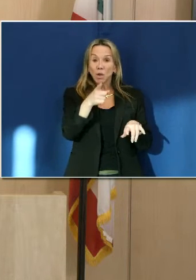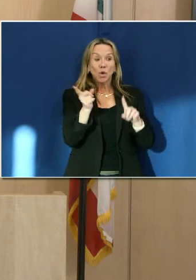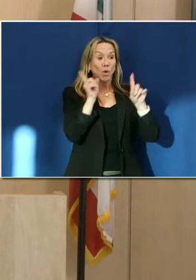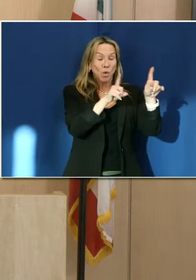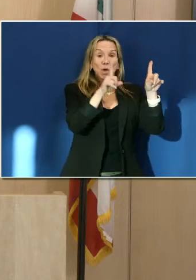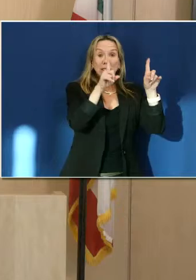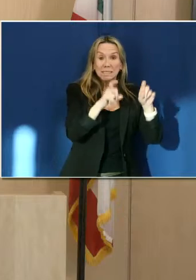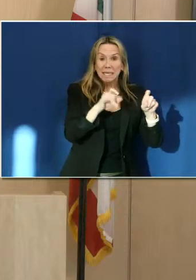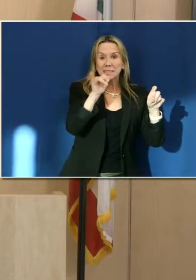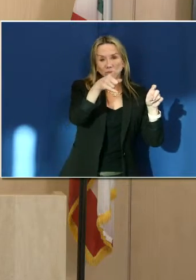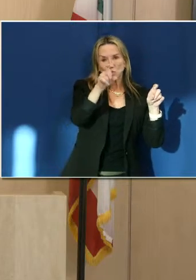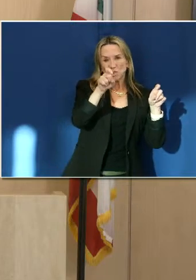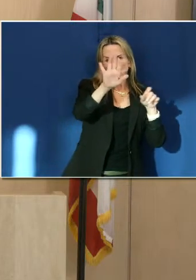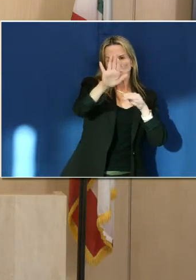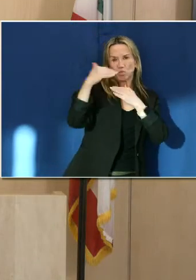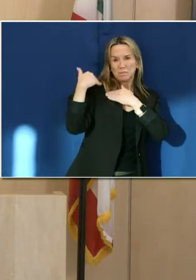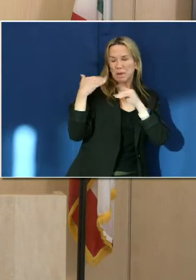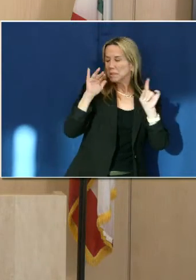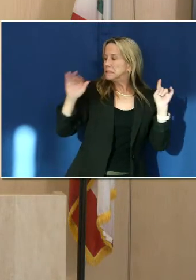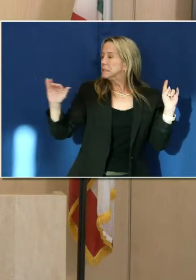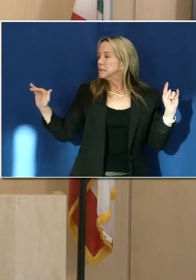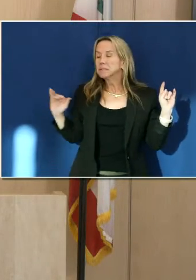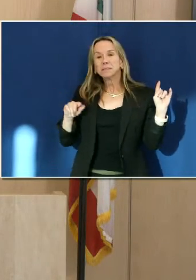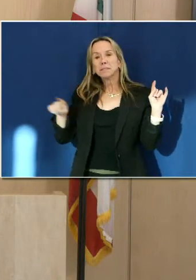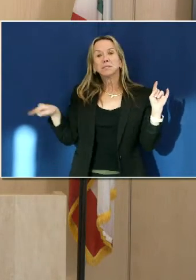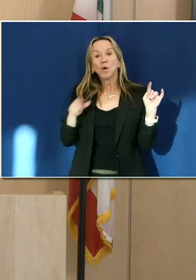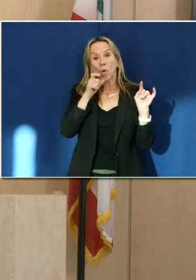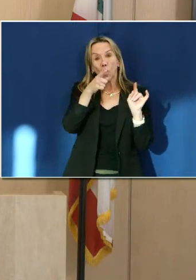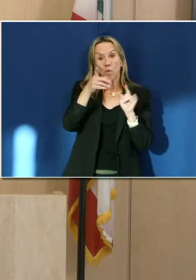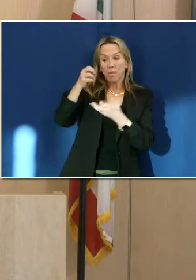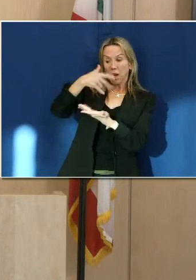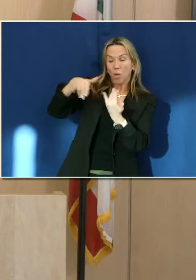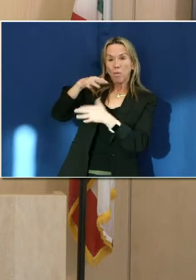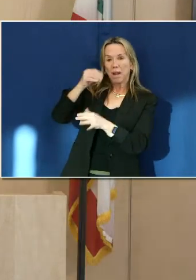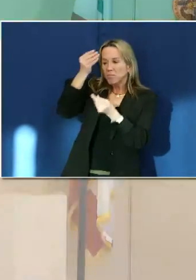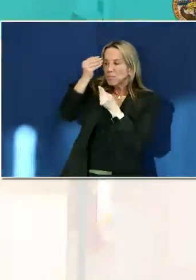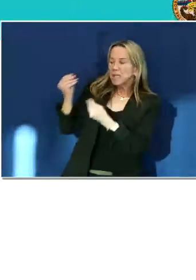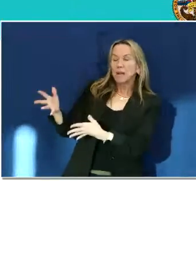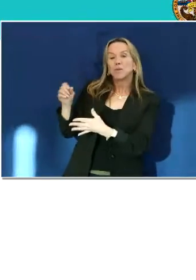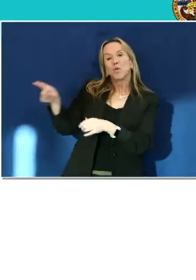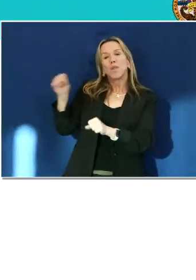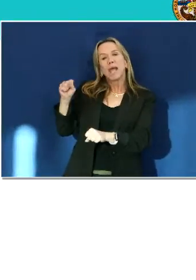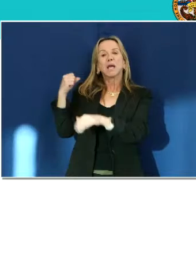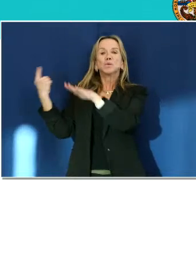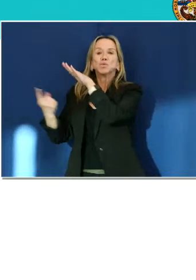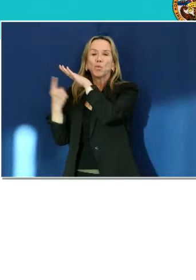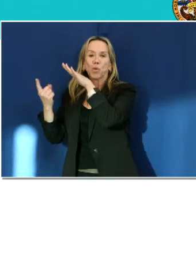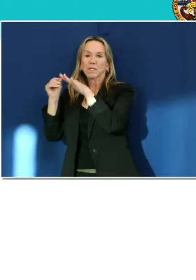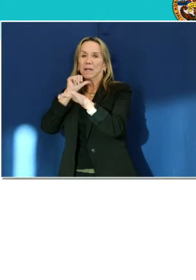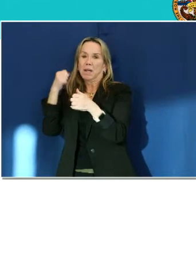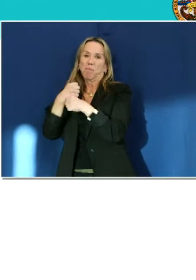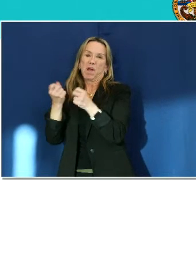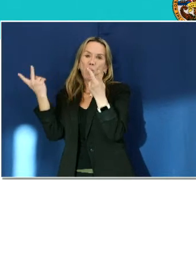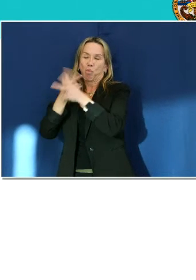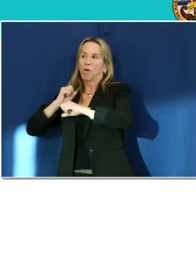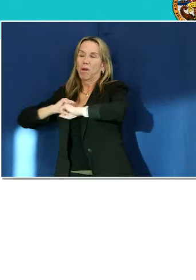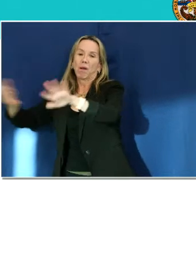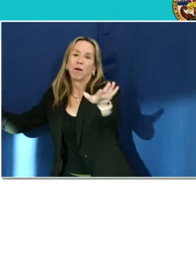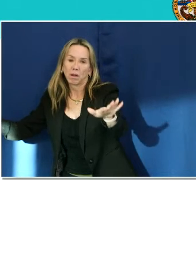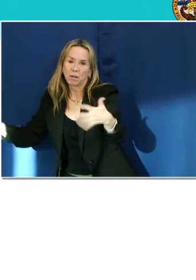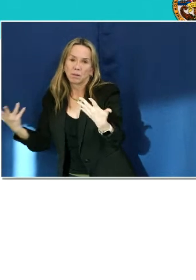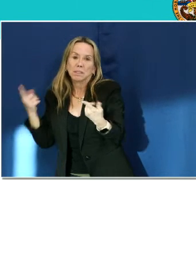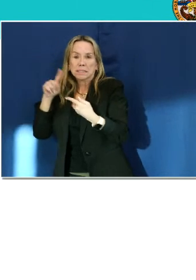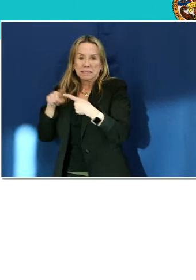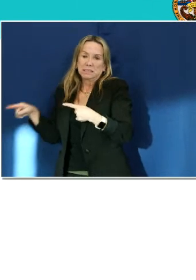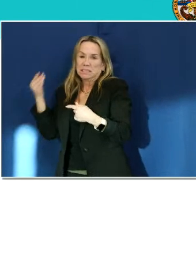you've exposed know so that they can be quarantined and you can continue to be in isolation. So that's really,